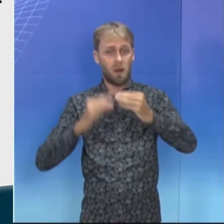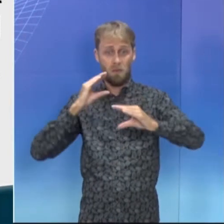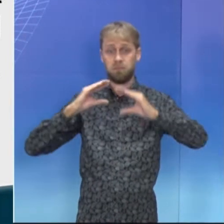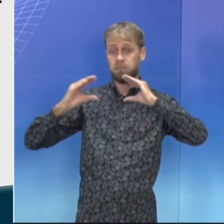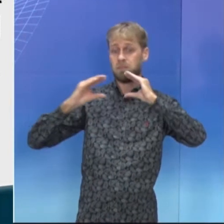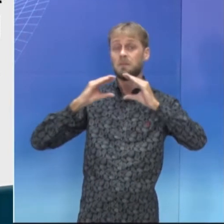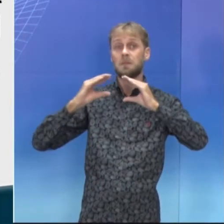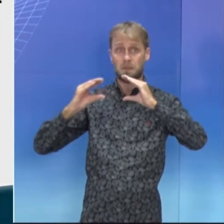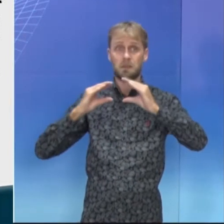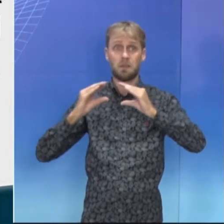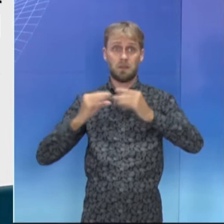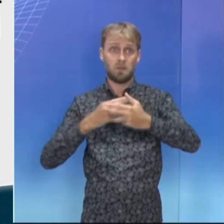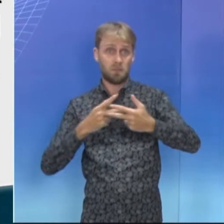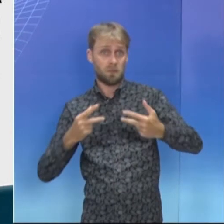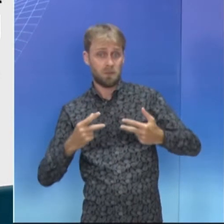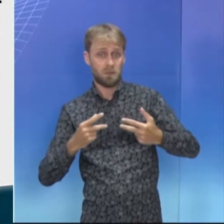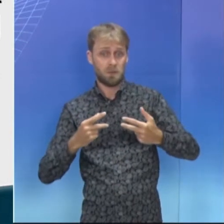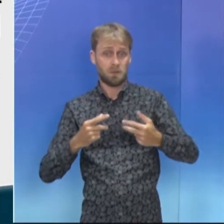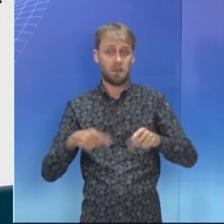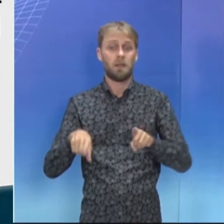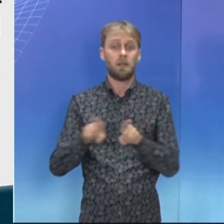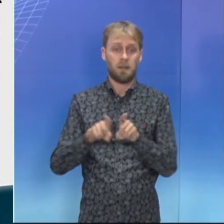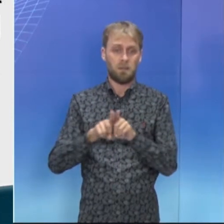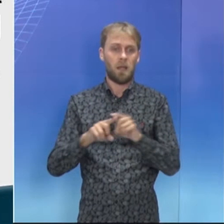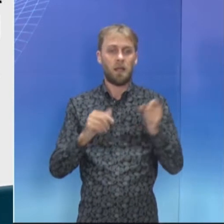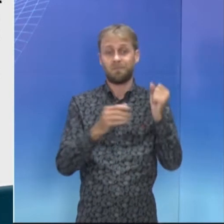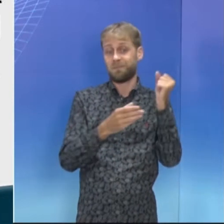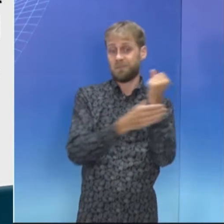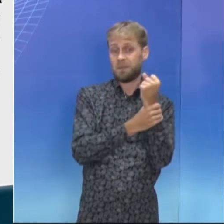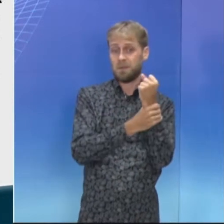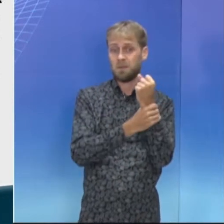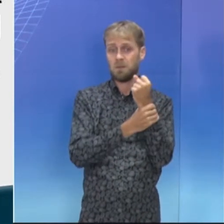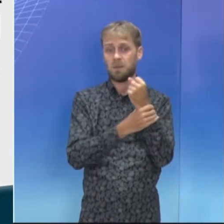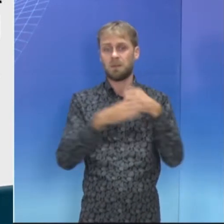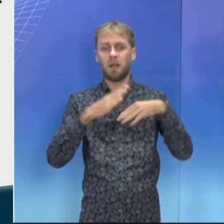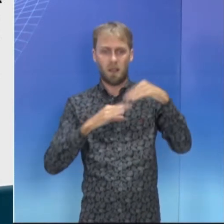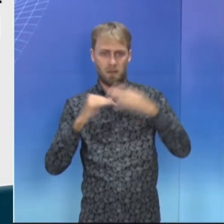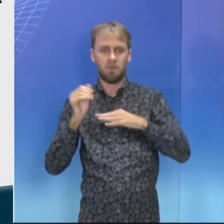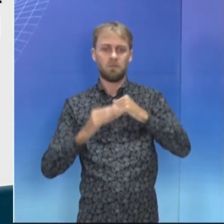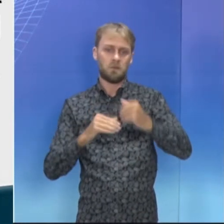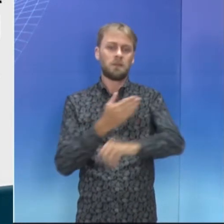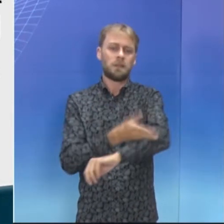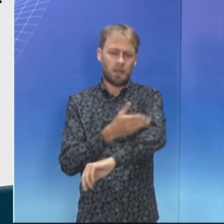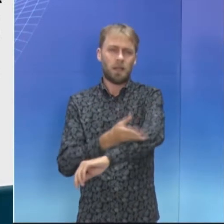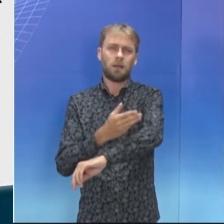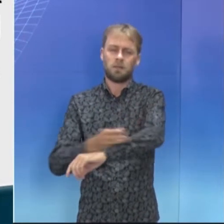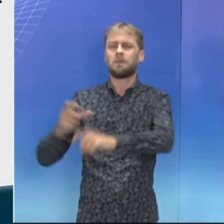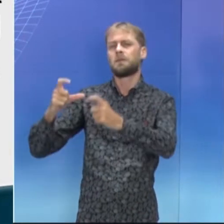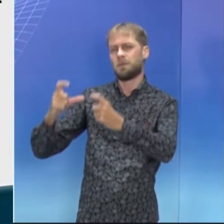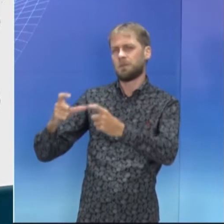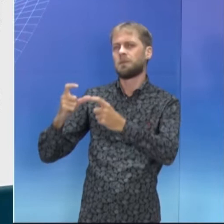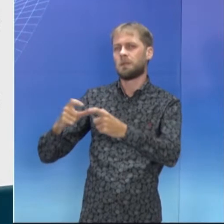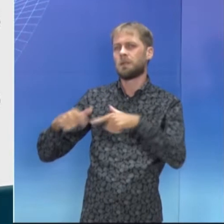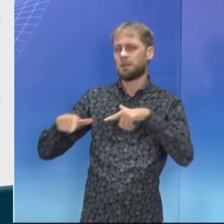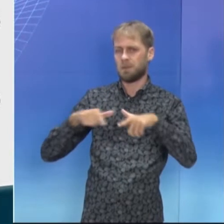security and engineering through formal educations, technical training and work placements.